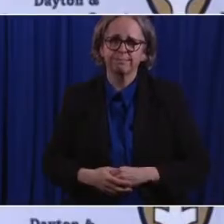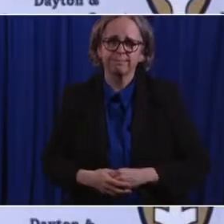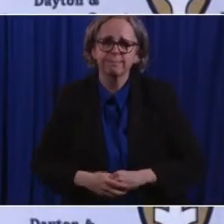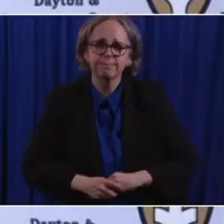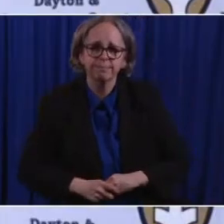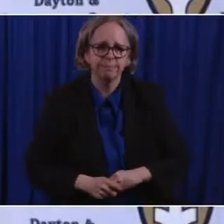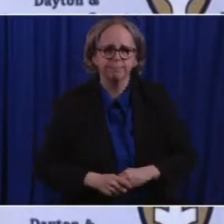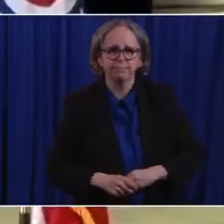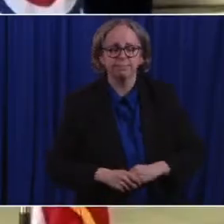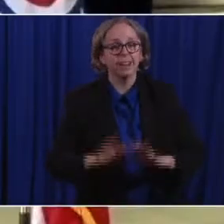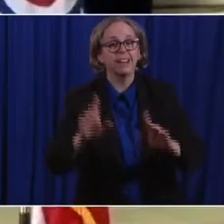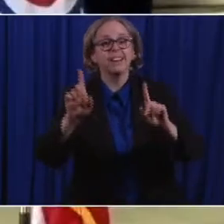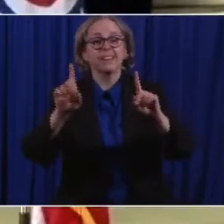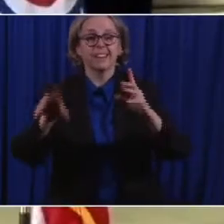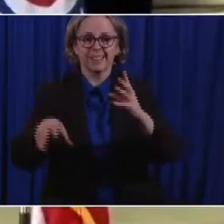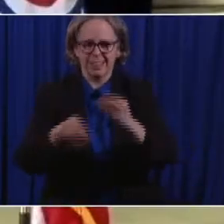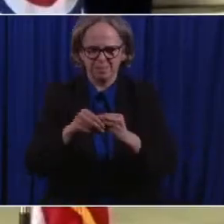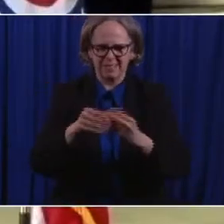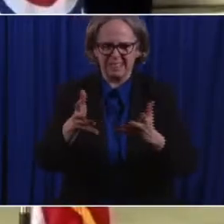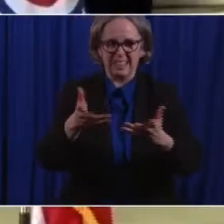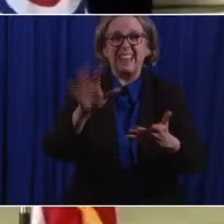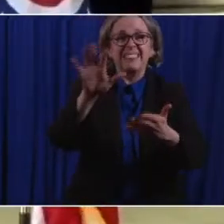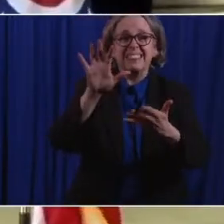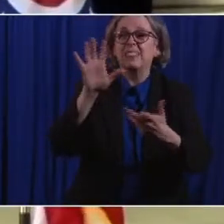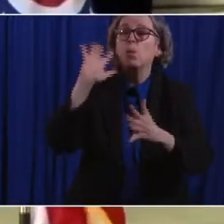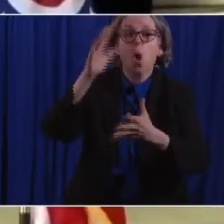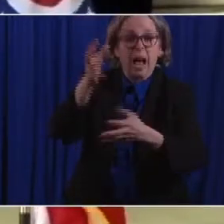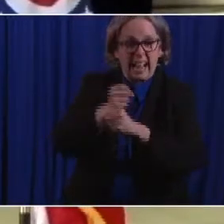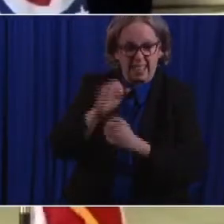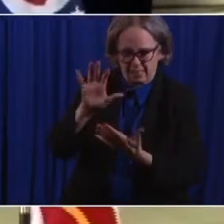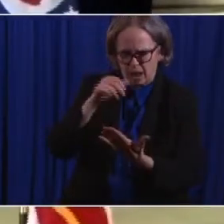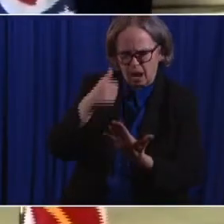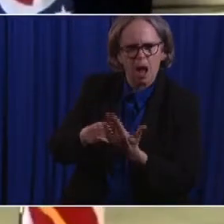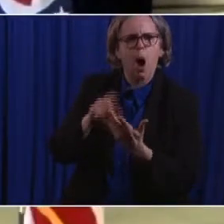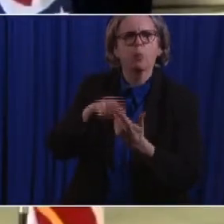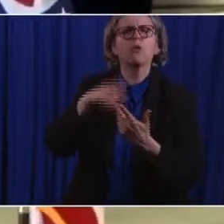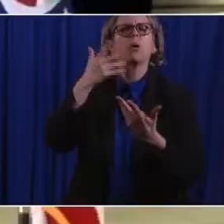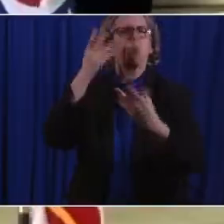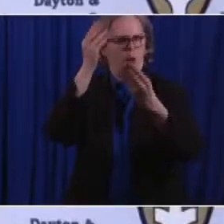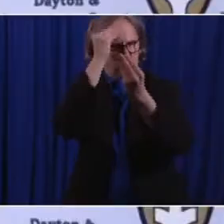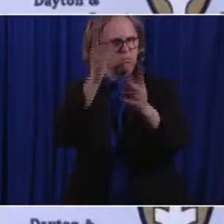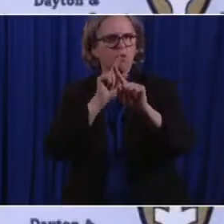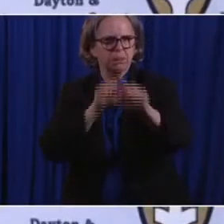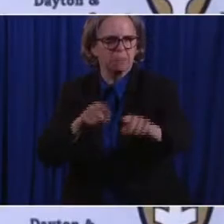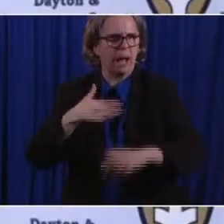I'll look at the letter. I'll respond appropriately. You can count on that.